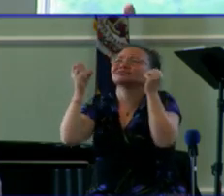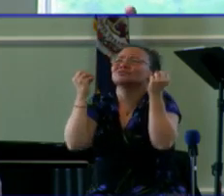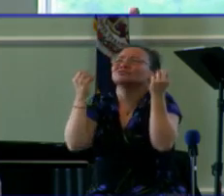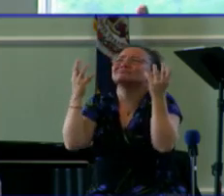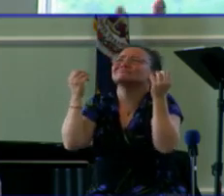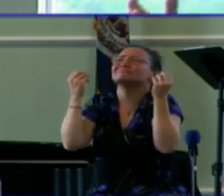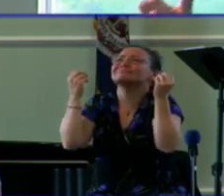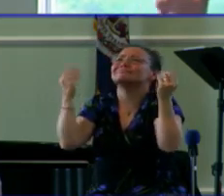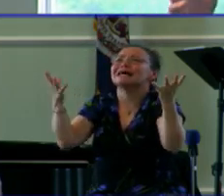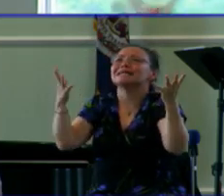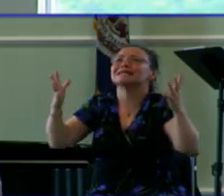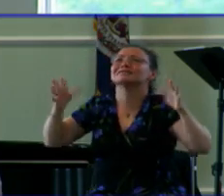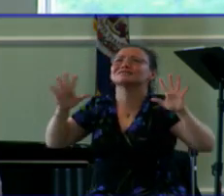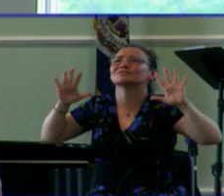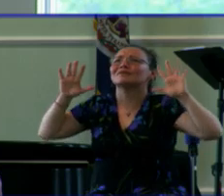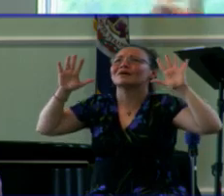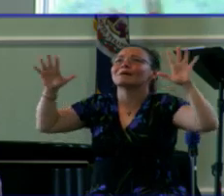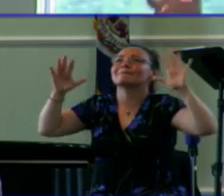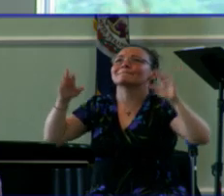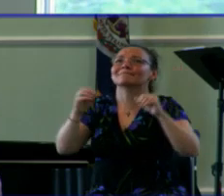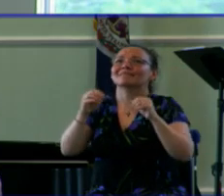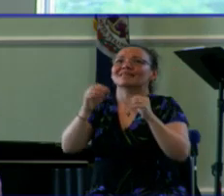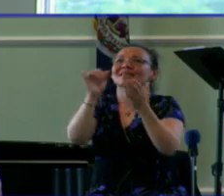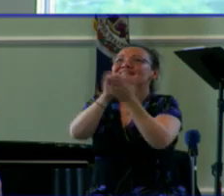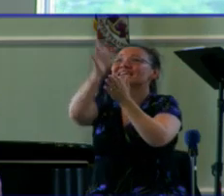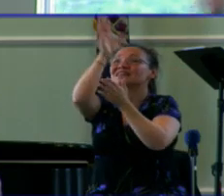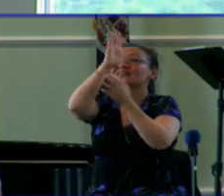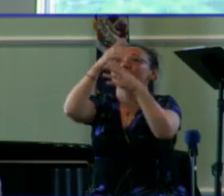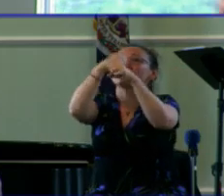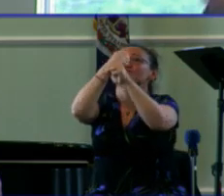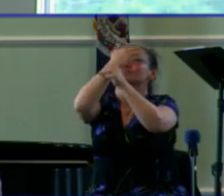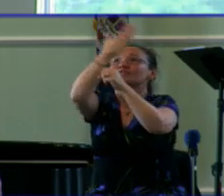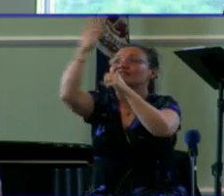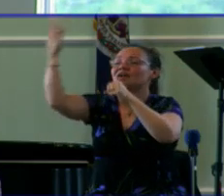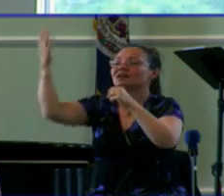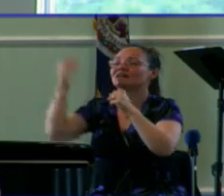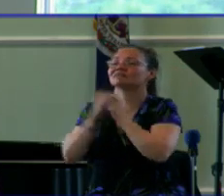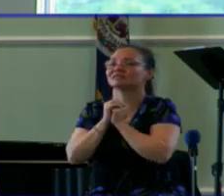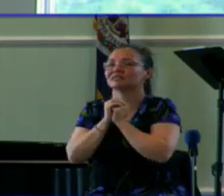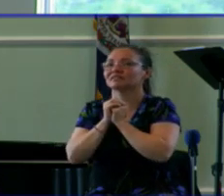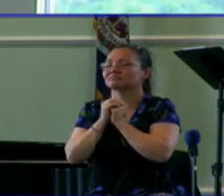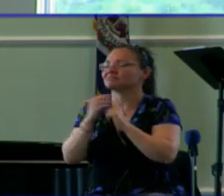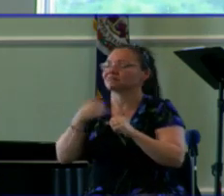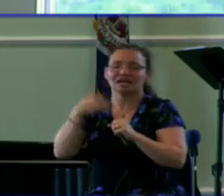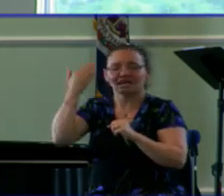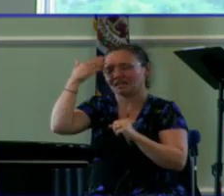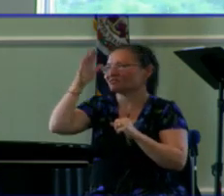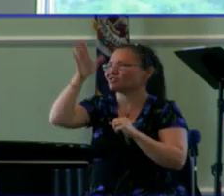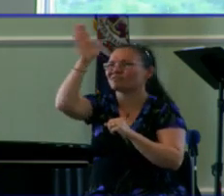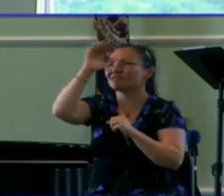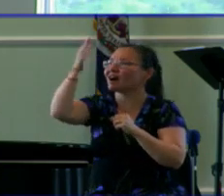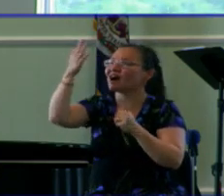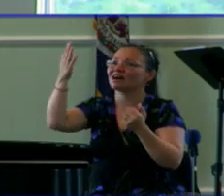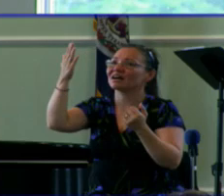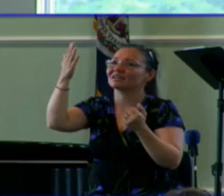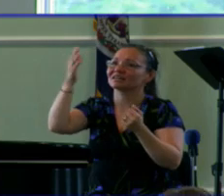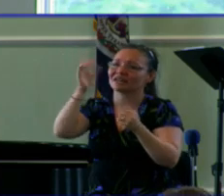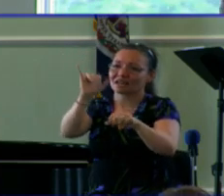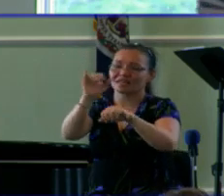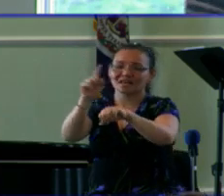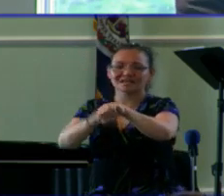the majesty of God, the majesty of heaven, even though I didn't know God at that time.